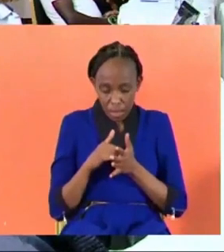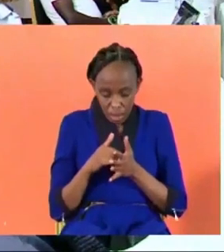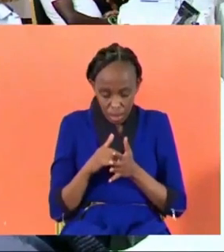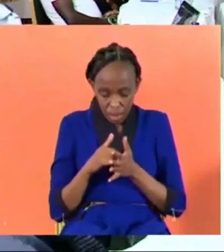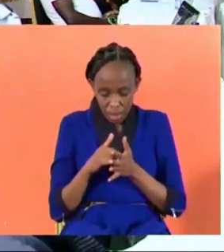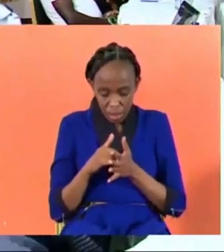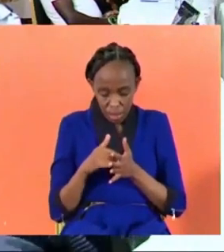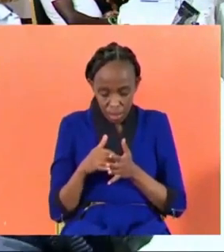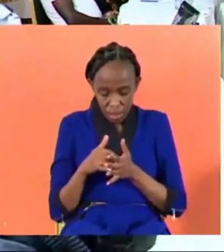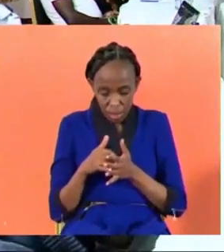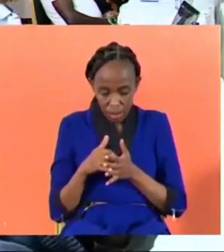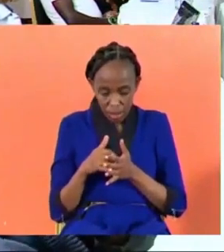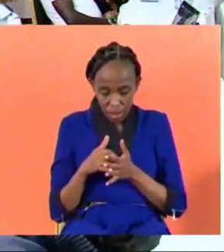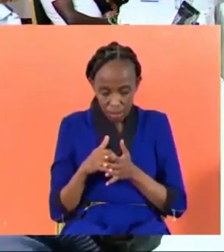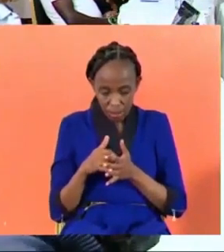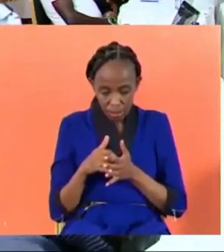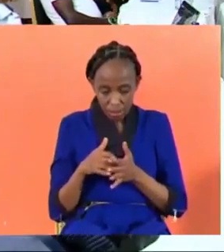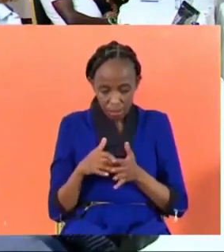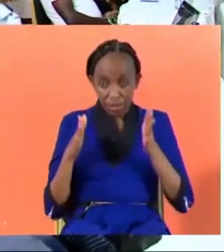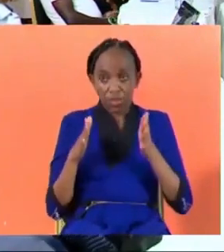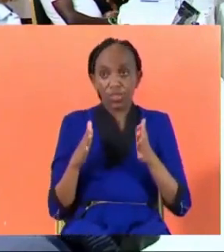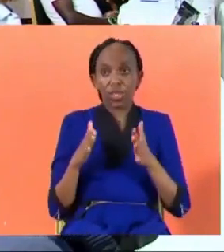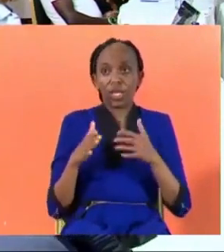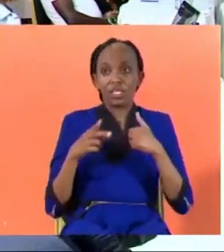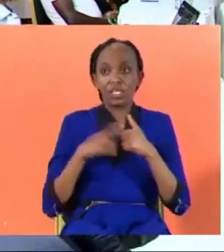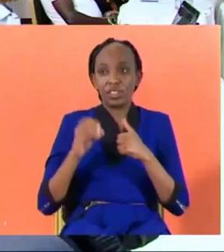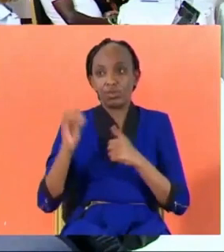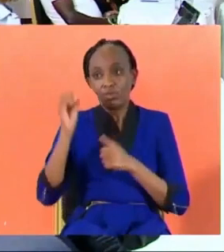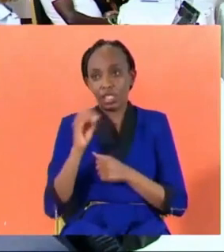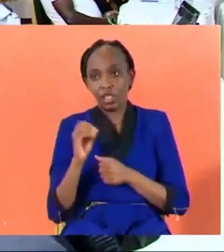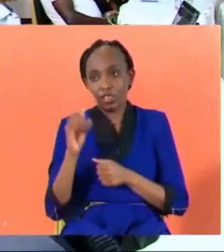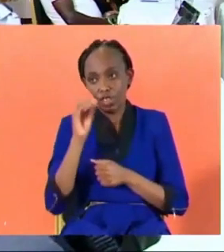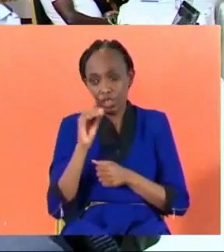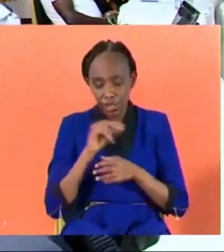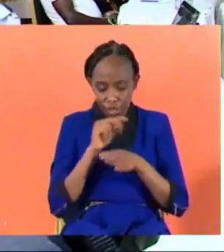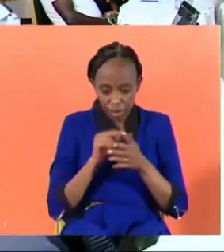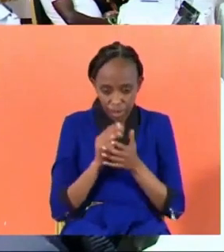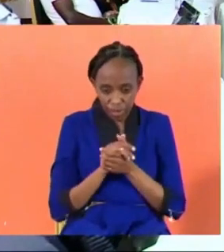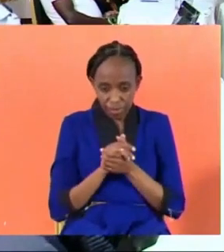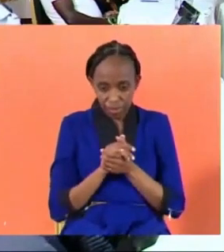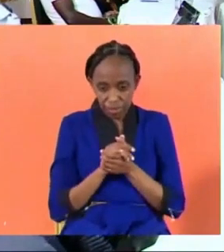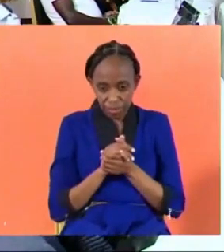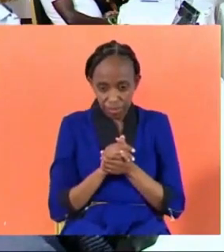is almost taking about 70% of our national the